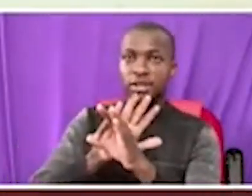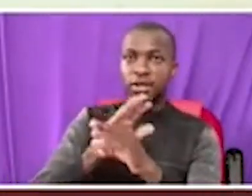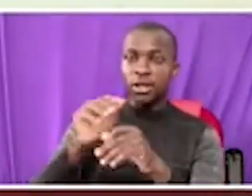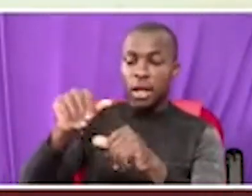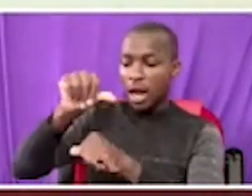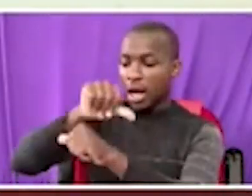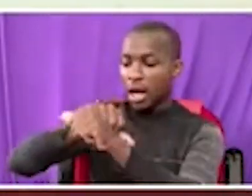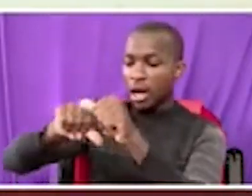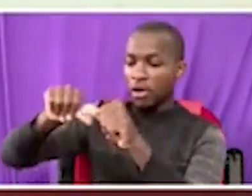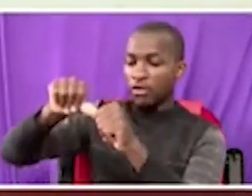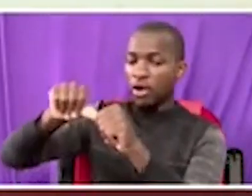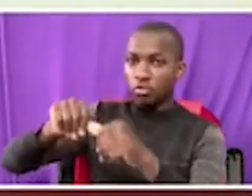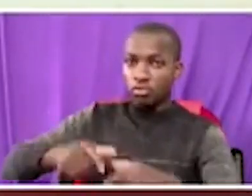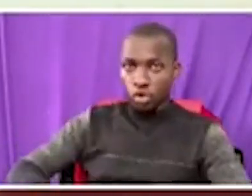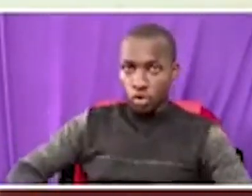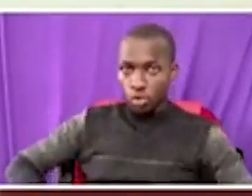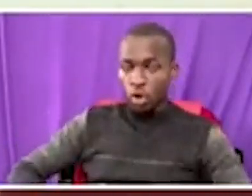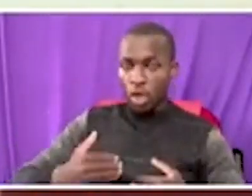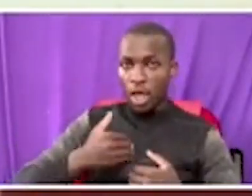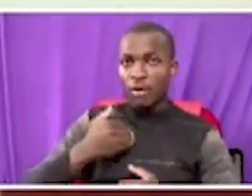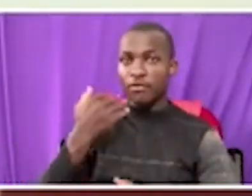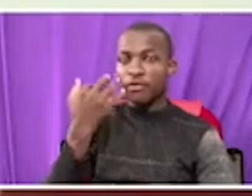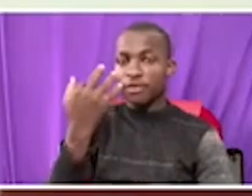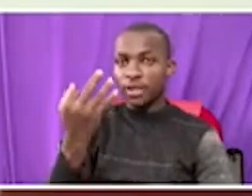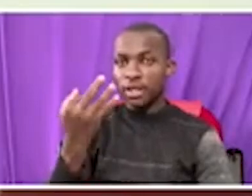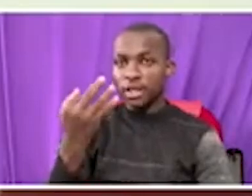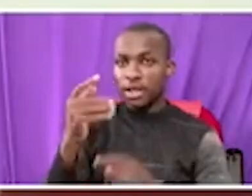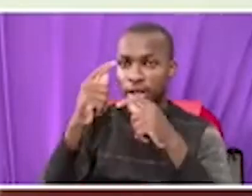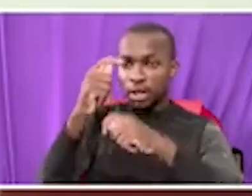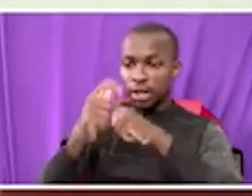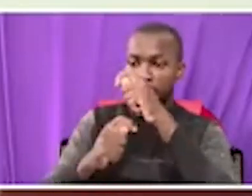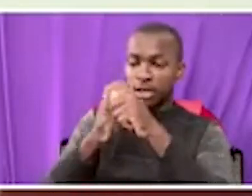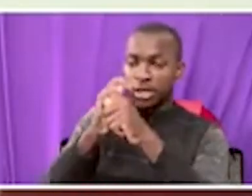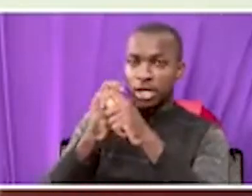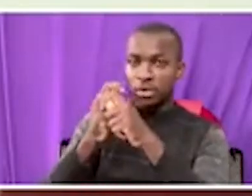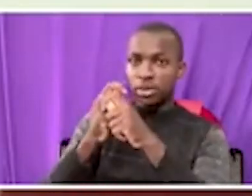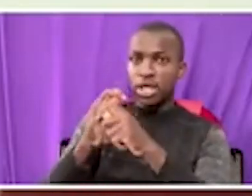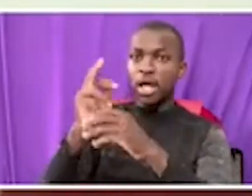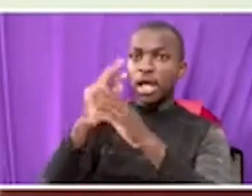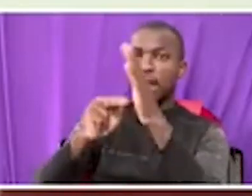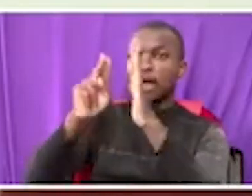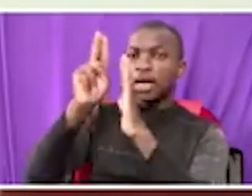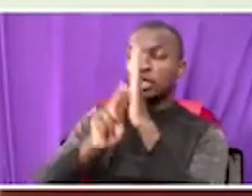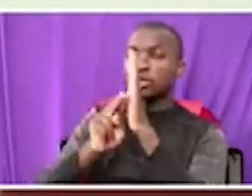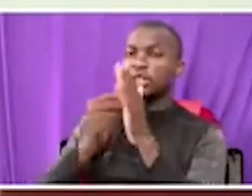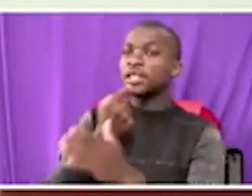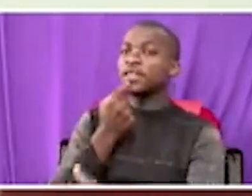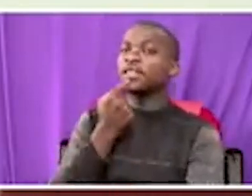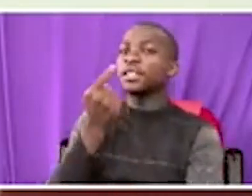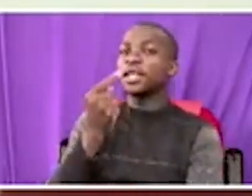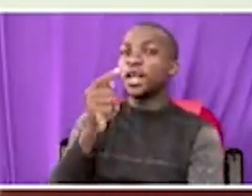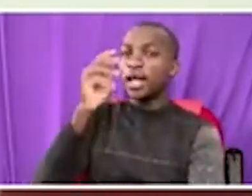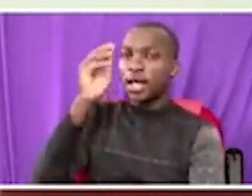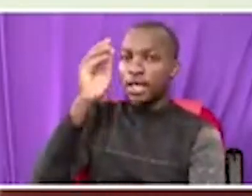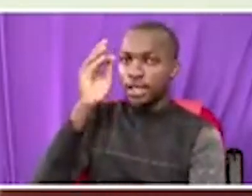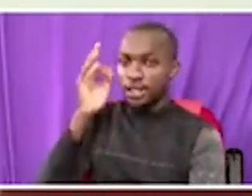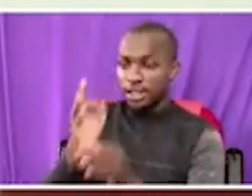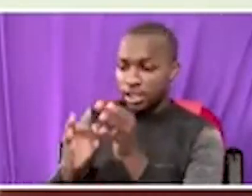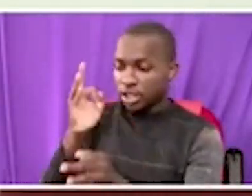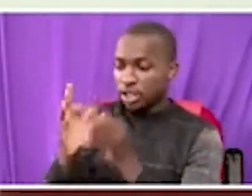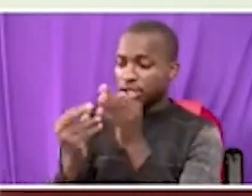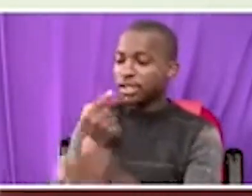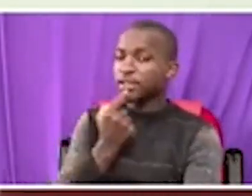around his waist. You have 3 components of morality. Righteousness being mentioned. Justice being